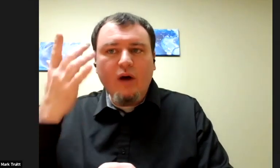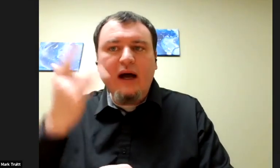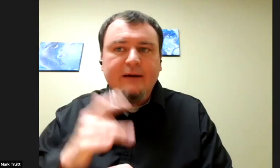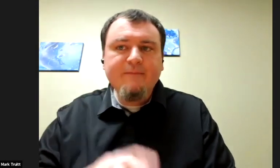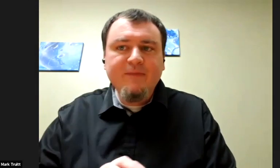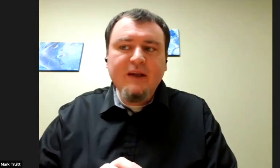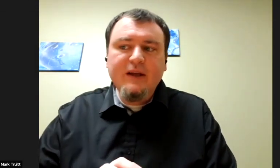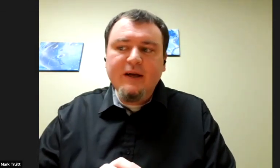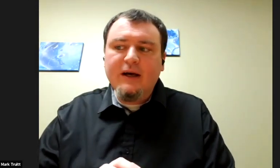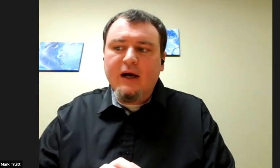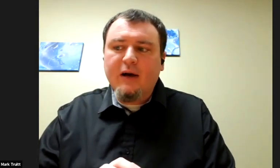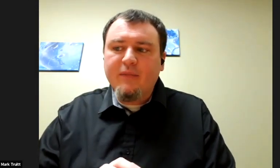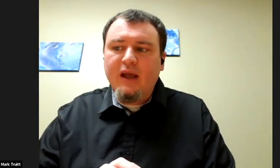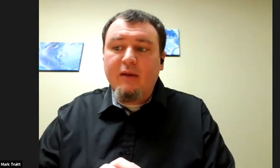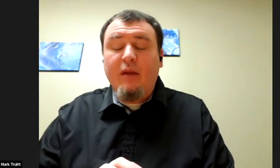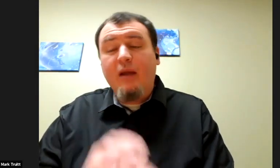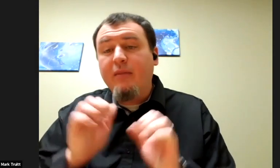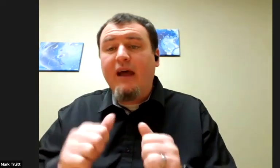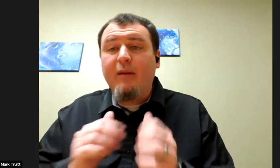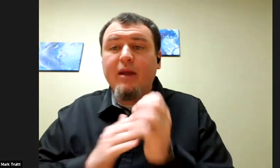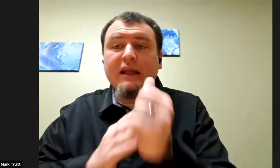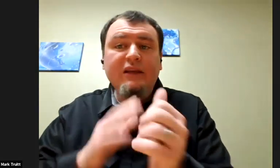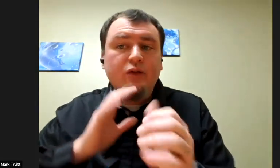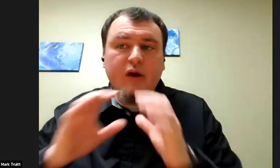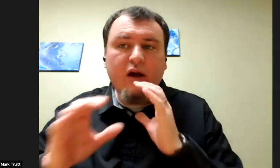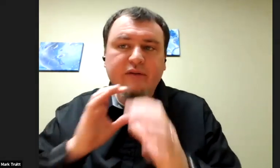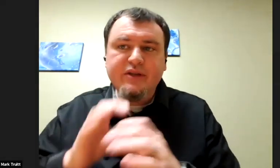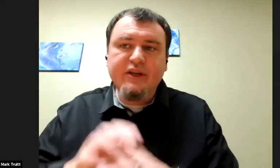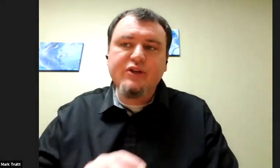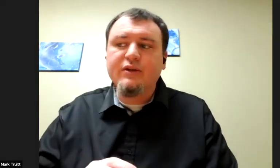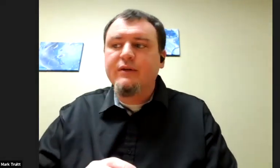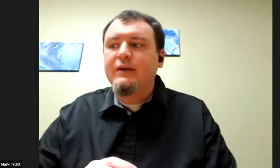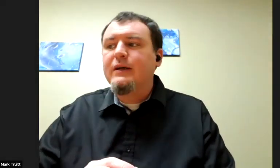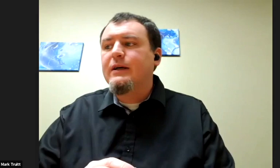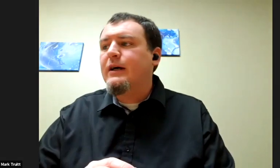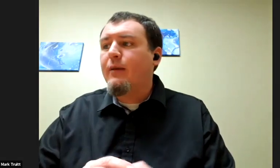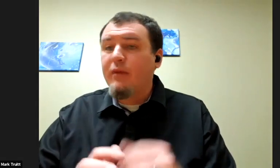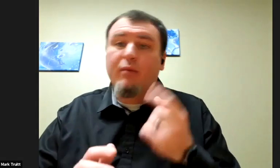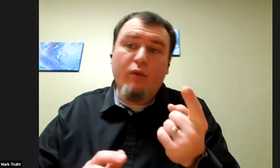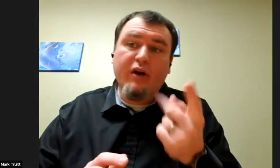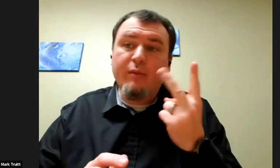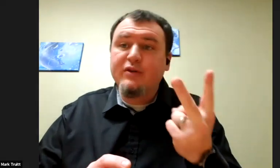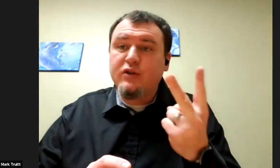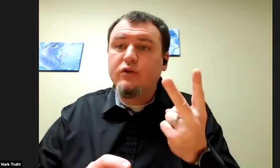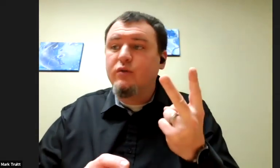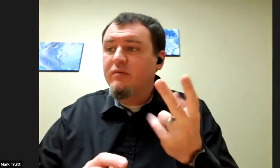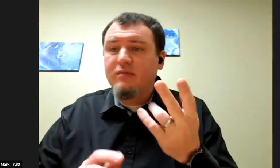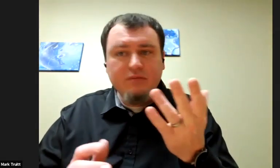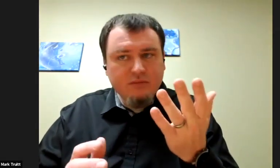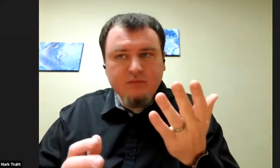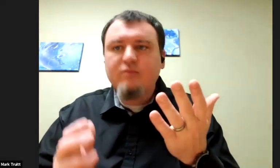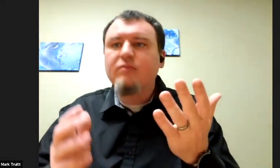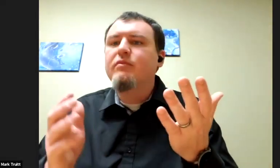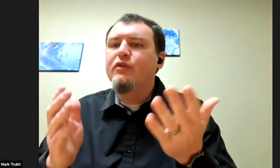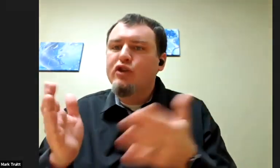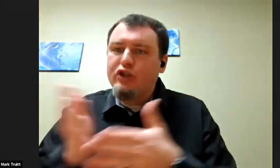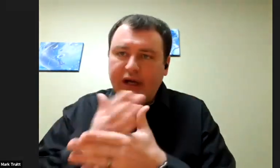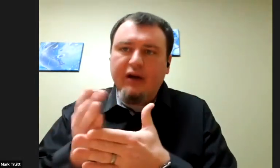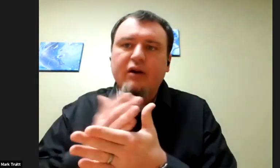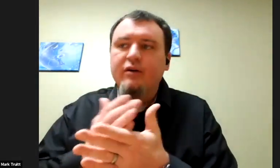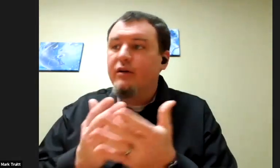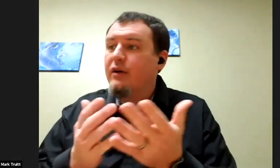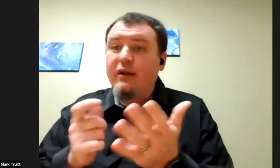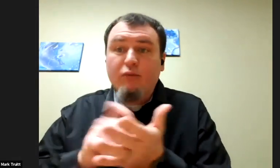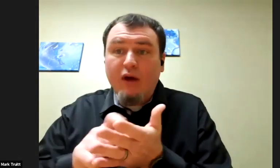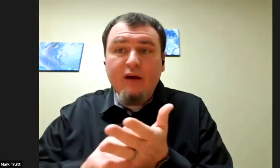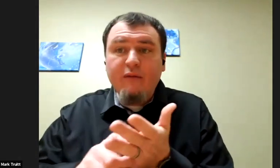I wonder why. And that may lead to a conversation, number one. Number two,